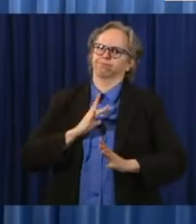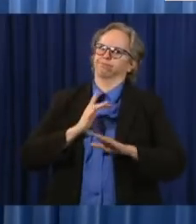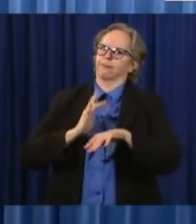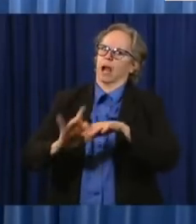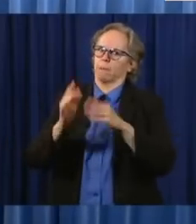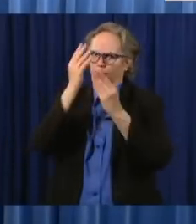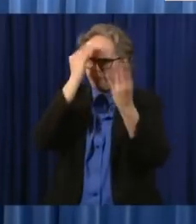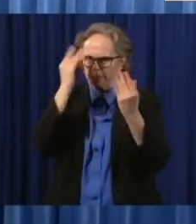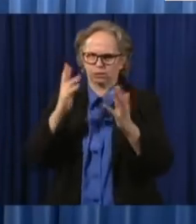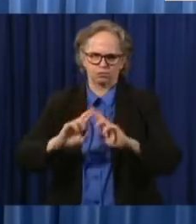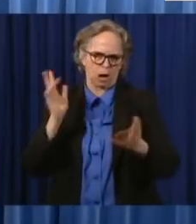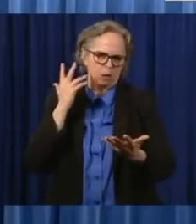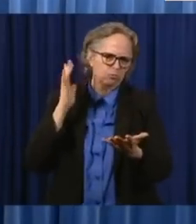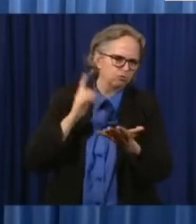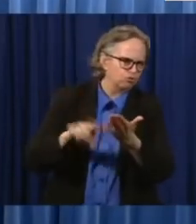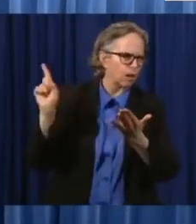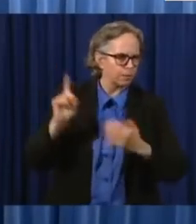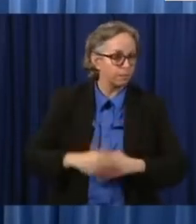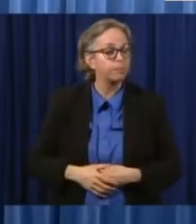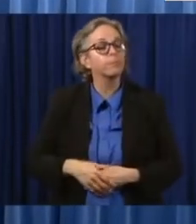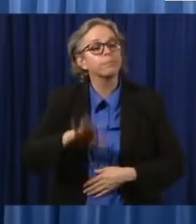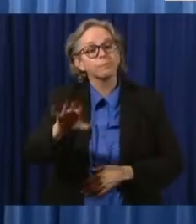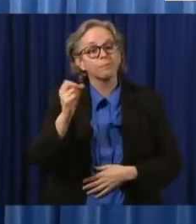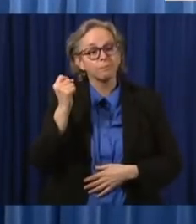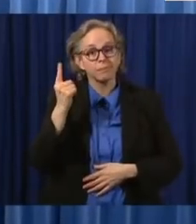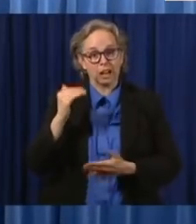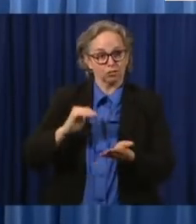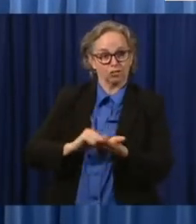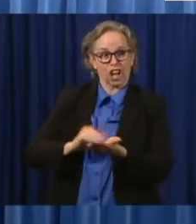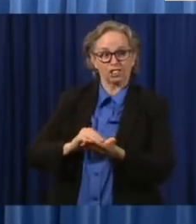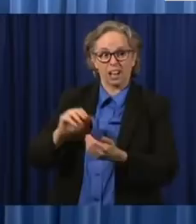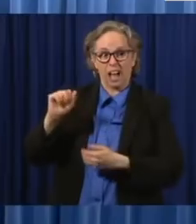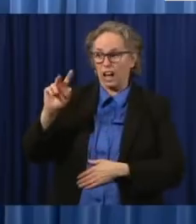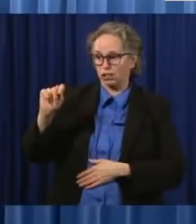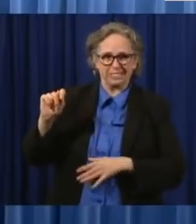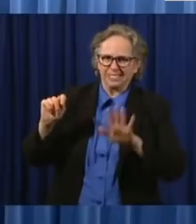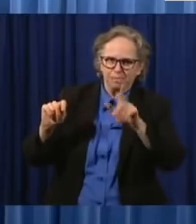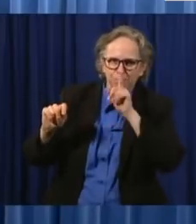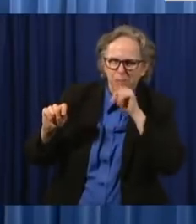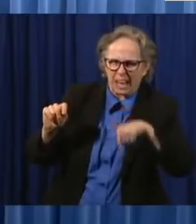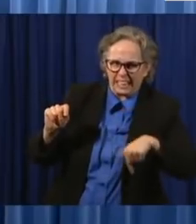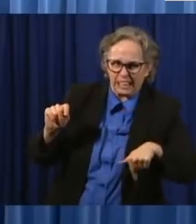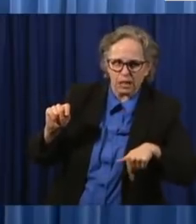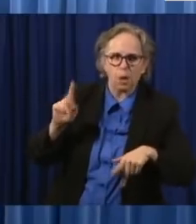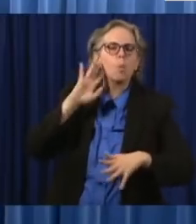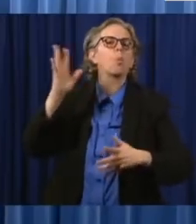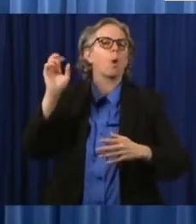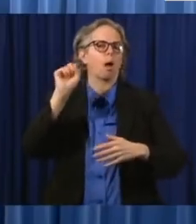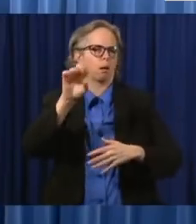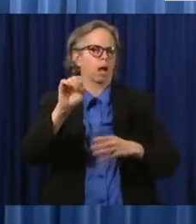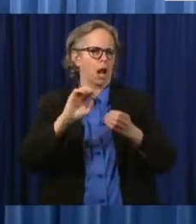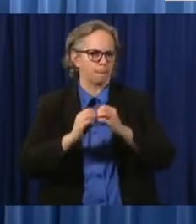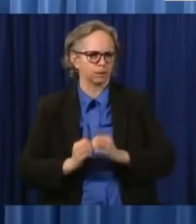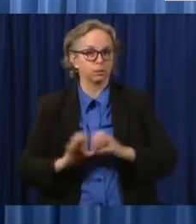Dr. Acton is not here today, so I will give some of the numbers. There are a total of